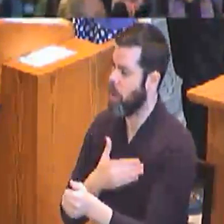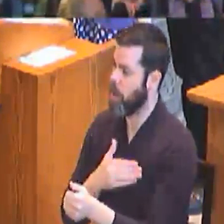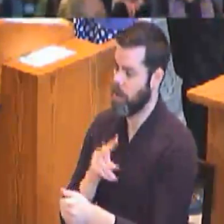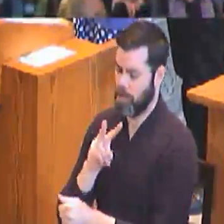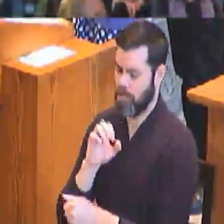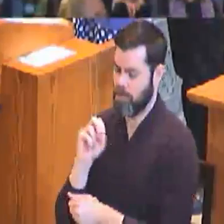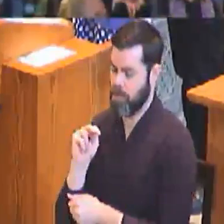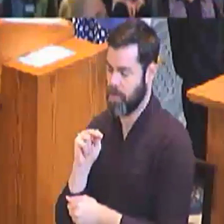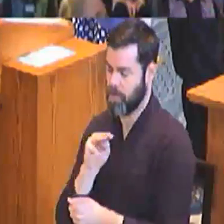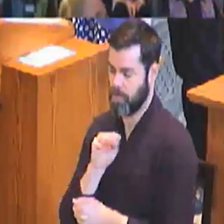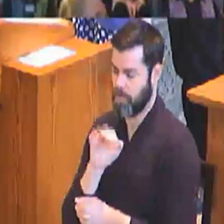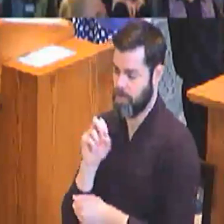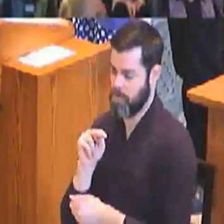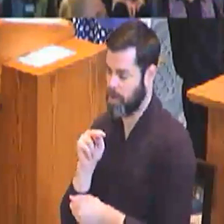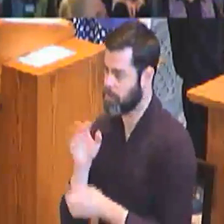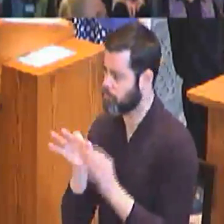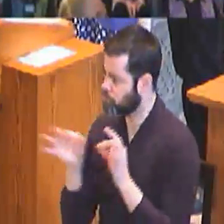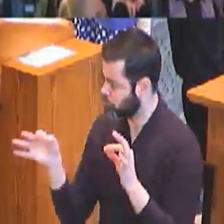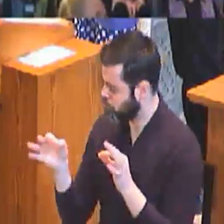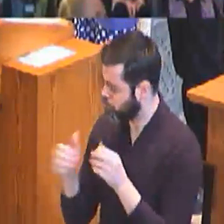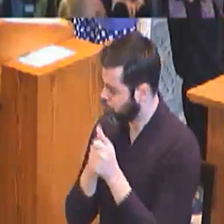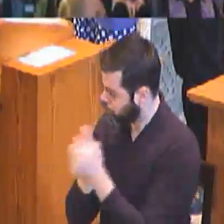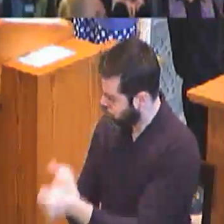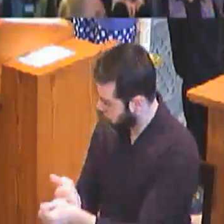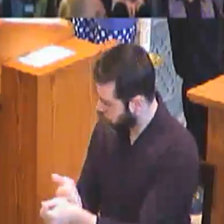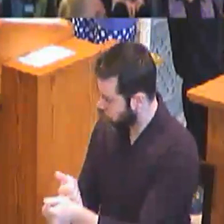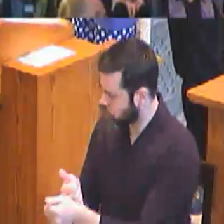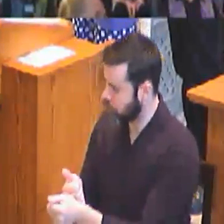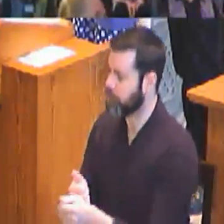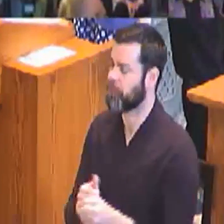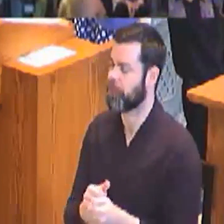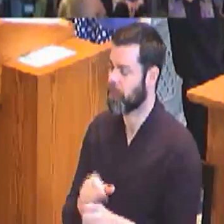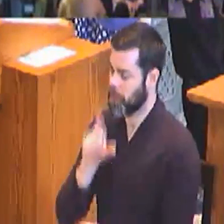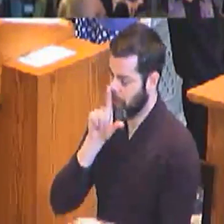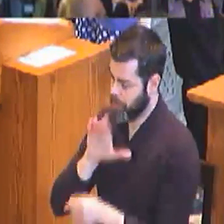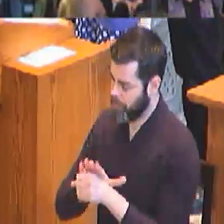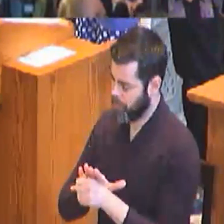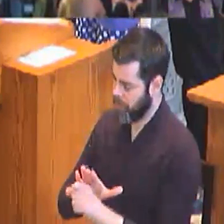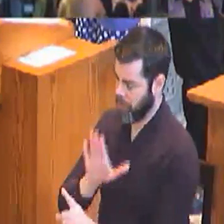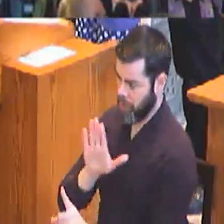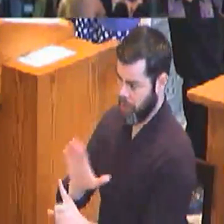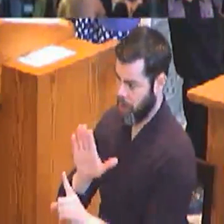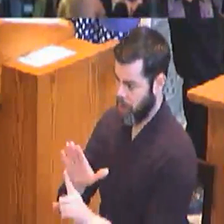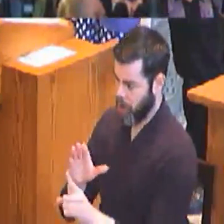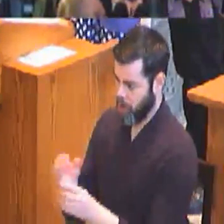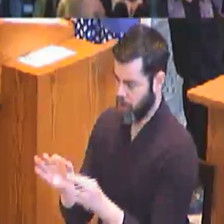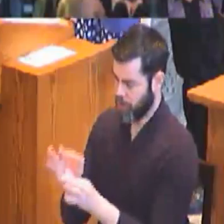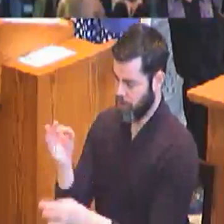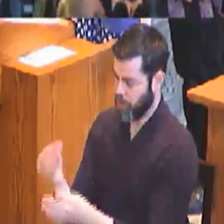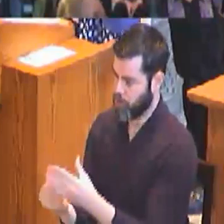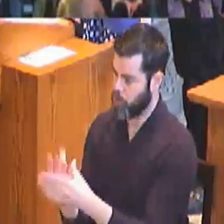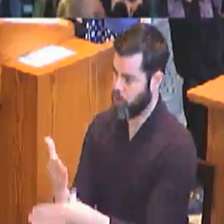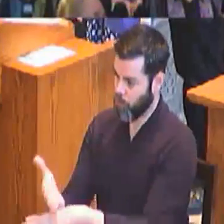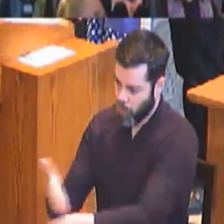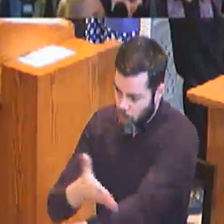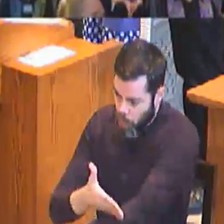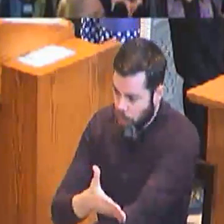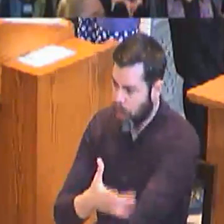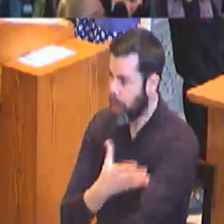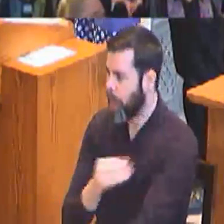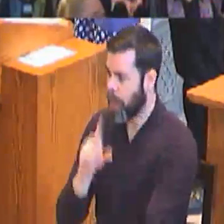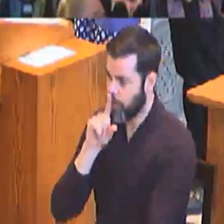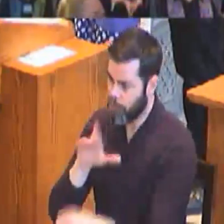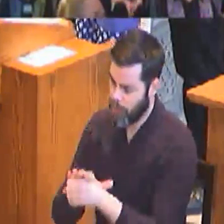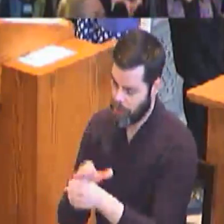statements. They are demonstrating their commitment to their own spiritual growth, and they have promised to support